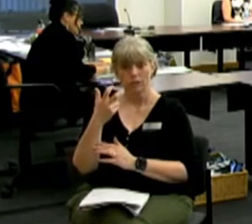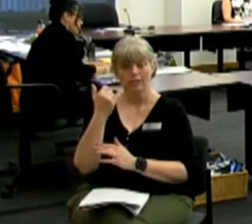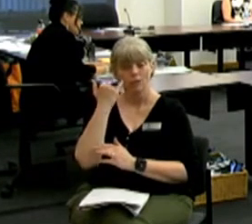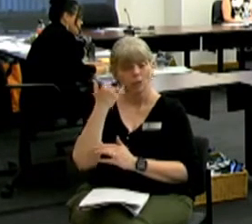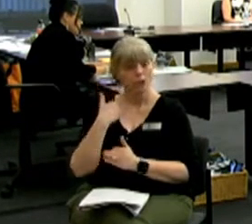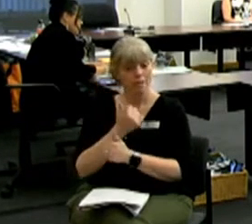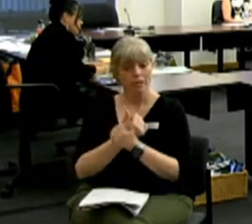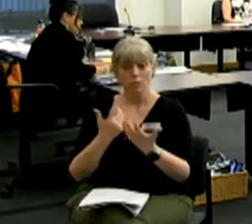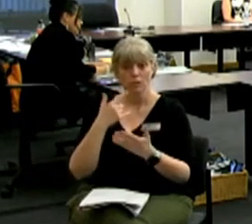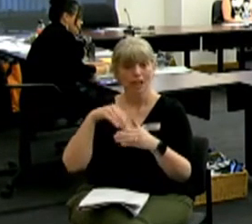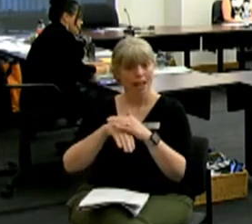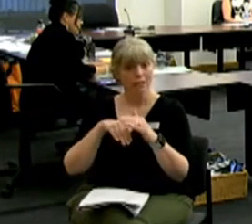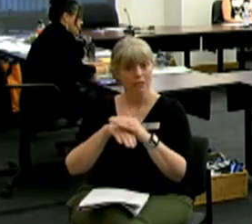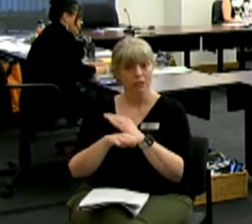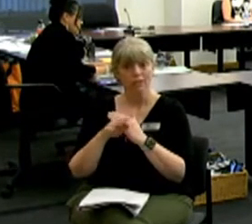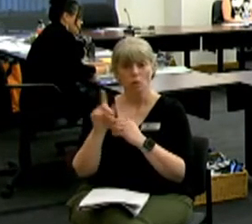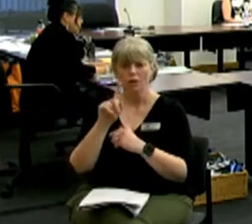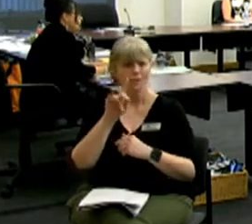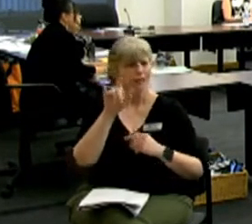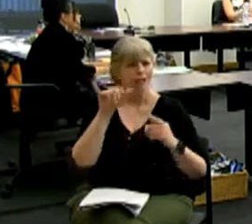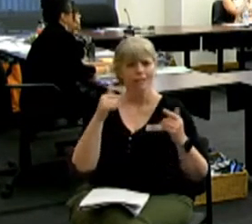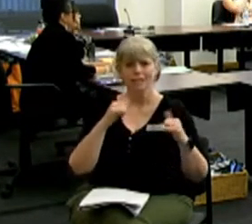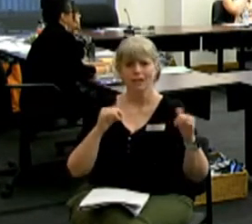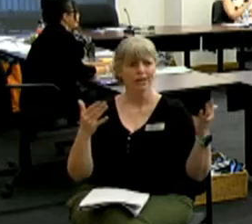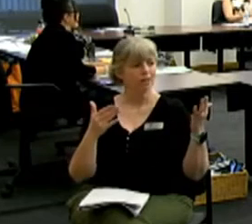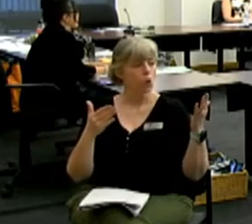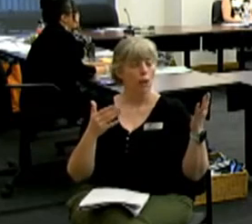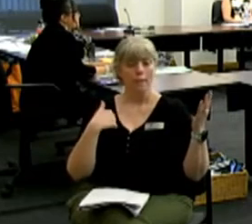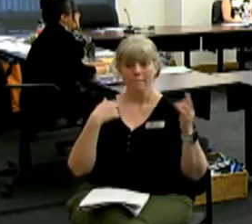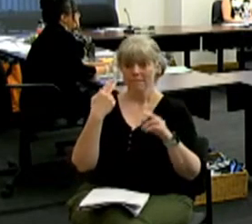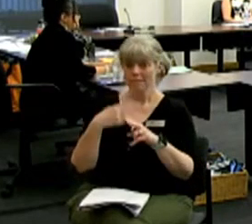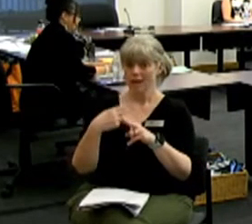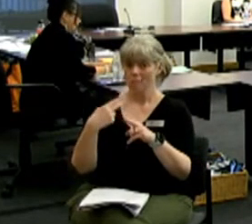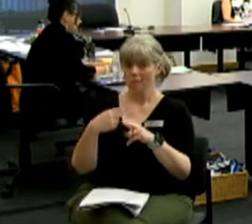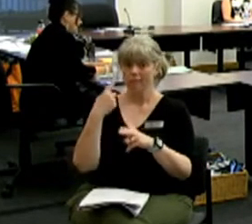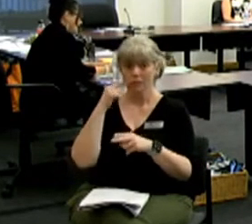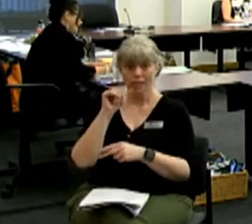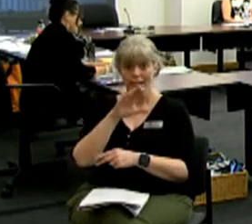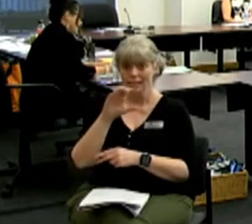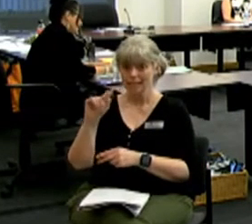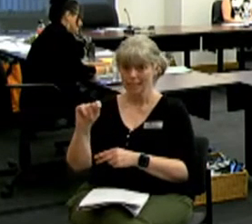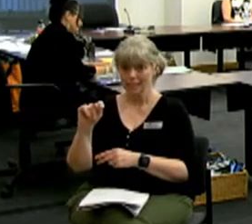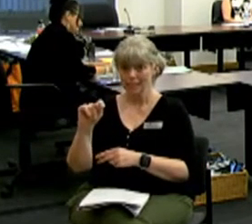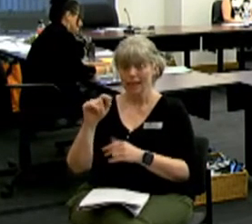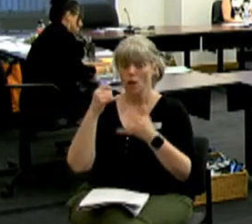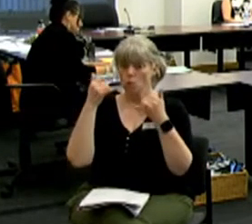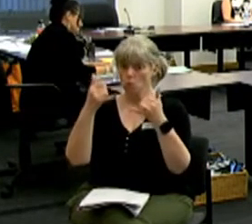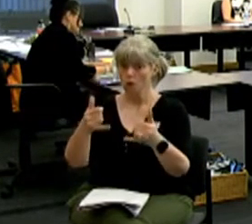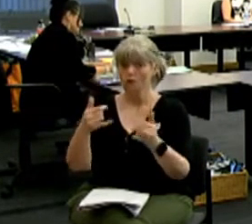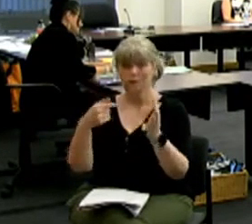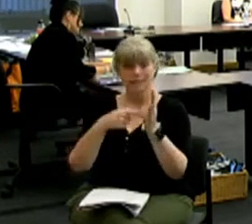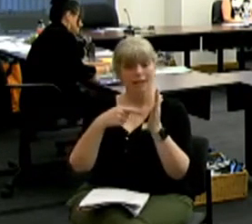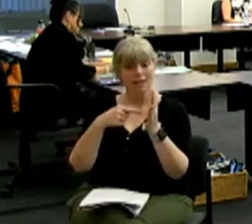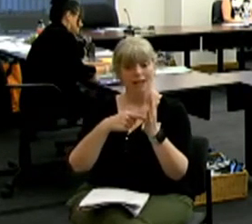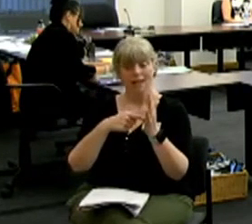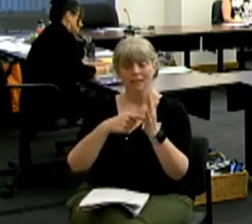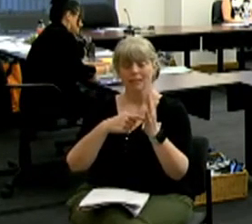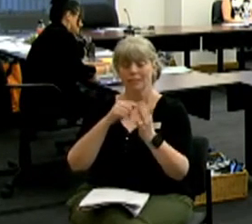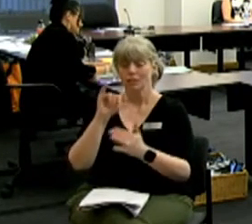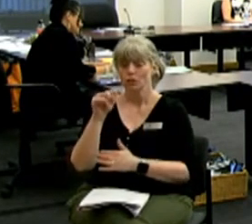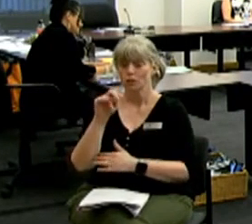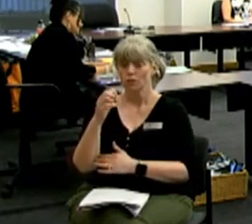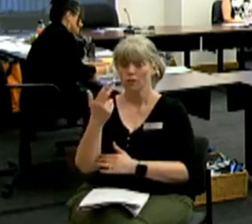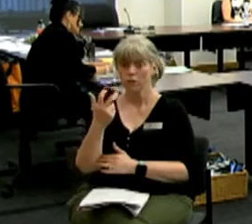if we have anyone to enter, and where's Kelly? Is Kelly? If we have any nominations for the ACC awards, the deadline is June 13th.